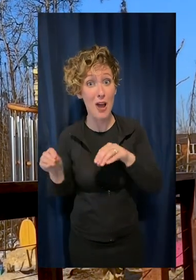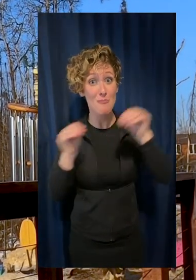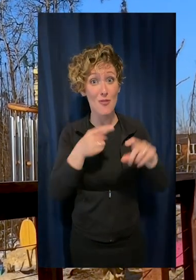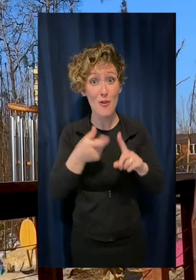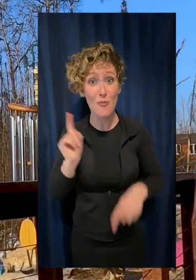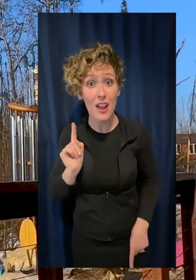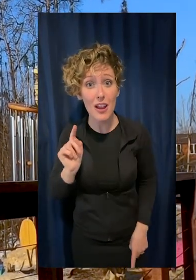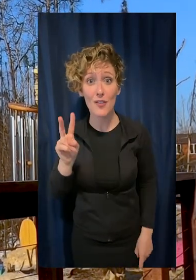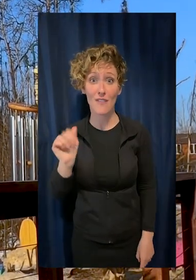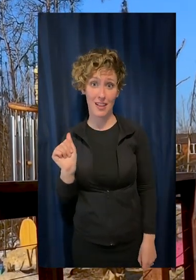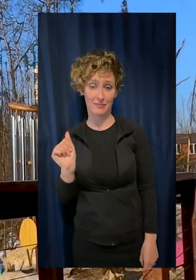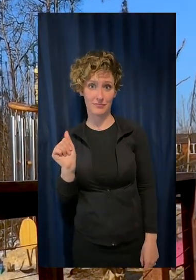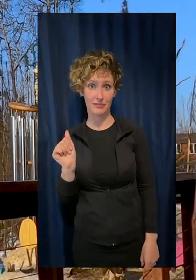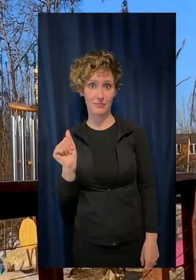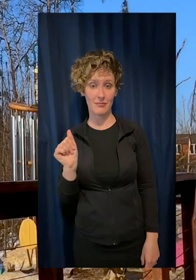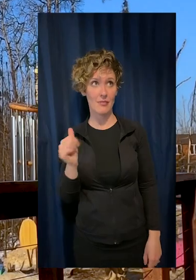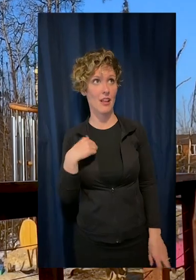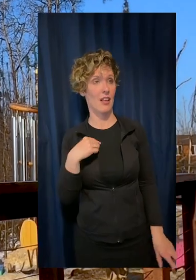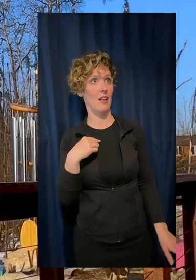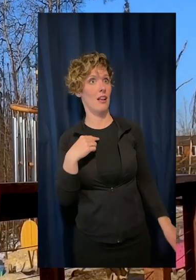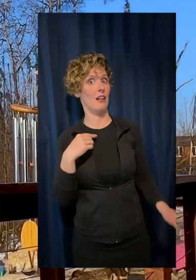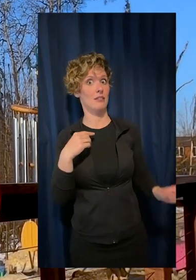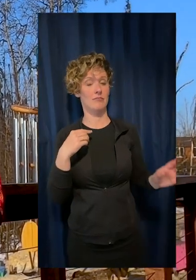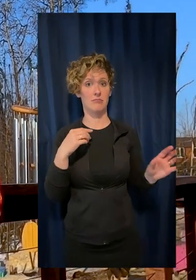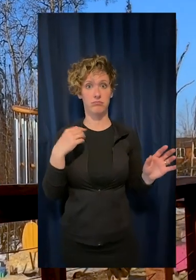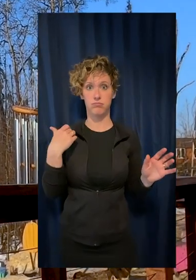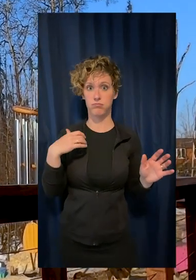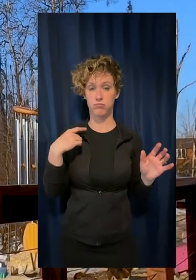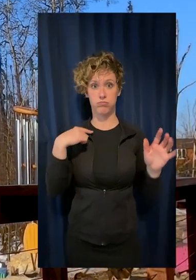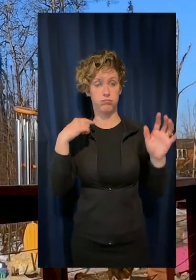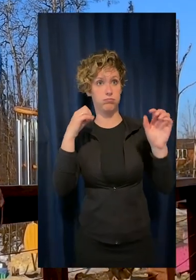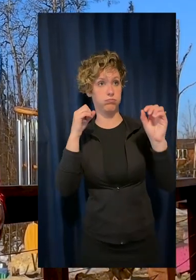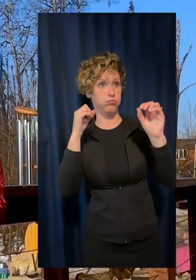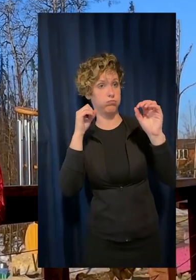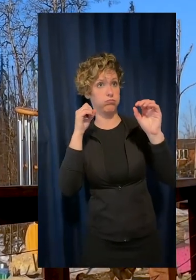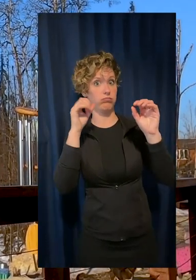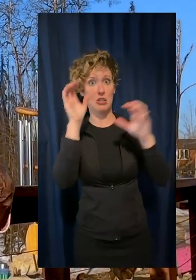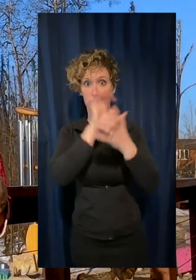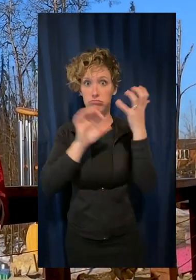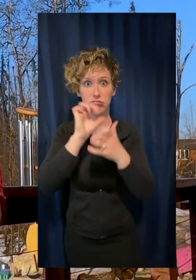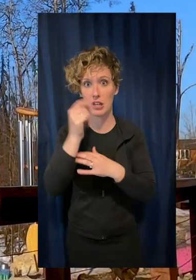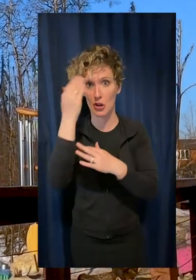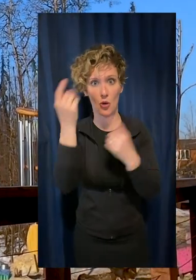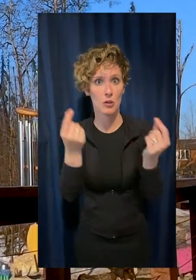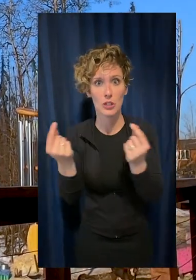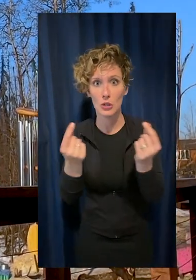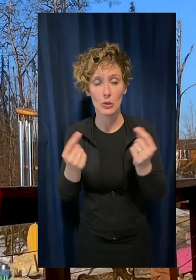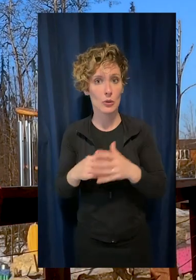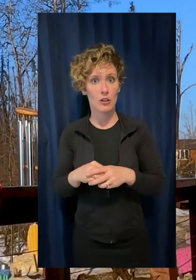had never lived any place cool, that was a challenge. But I got to tell you, when I decided almost out